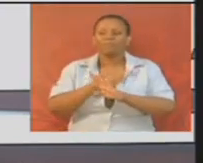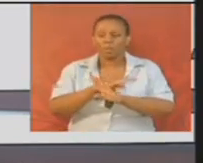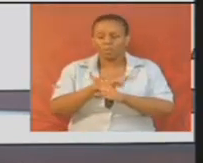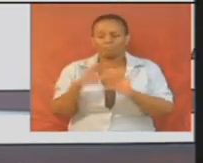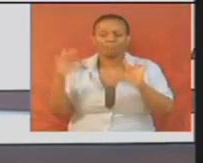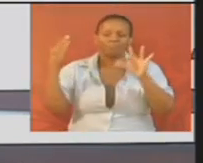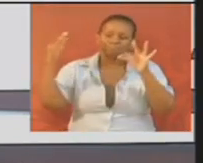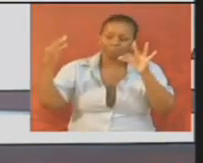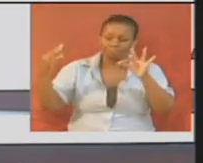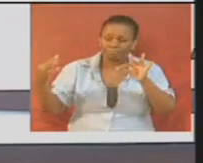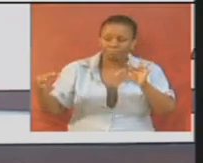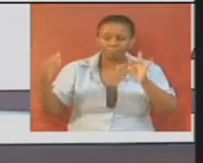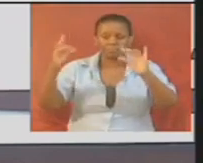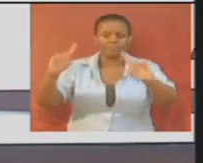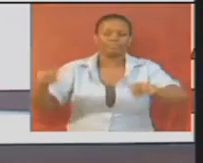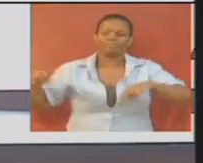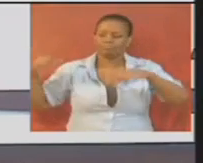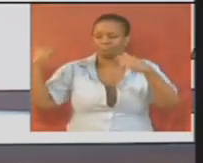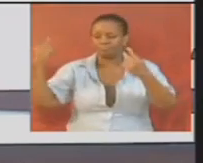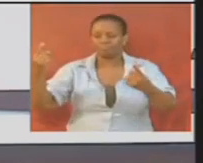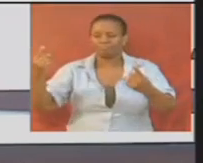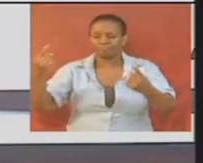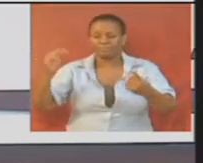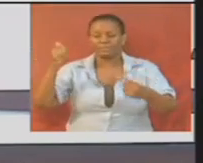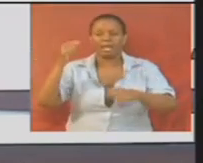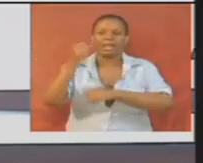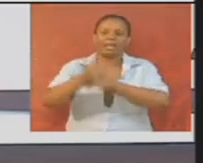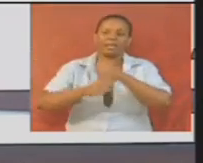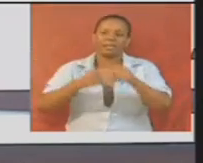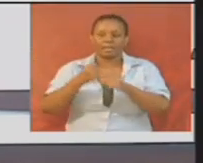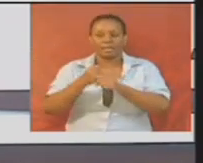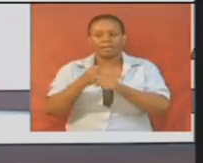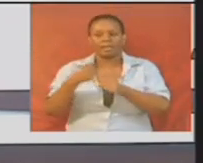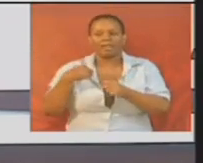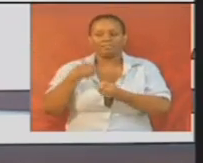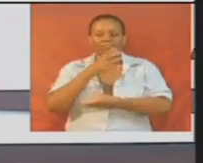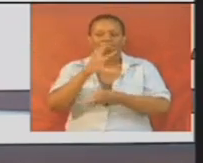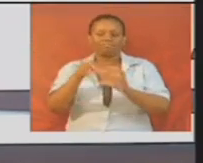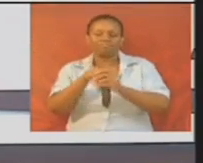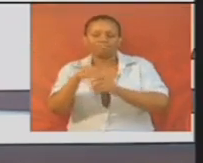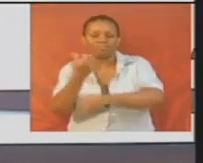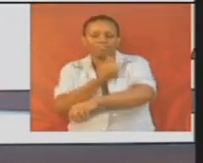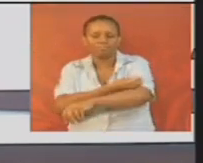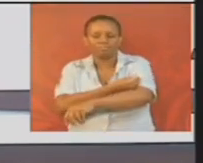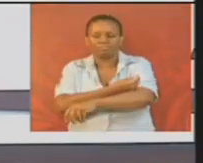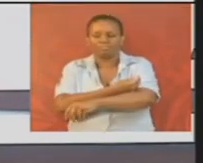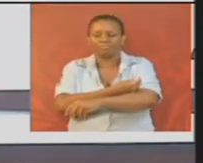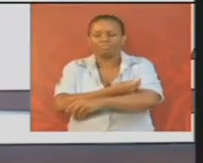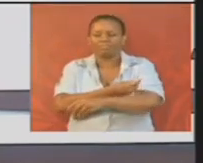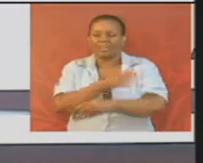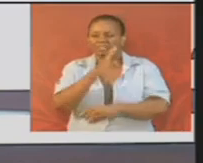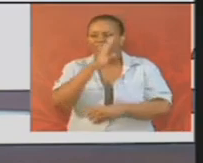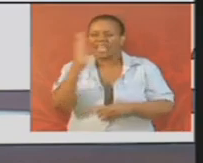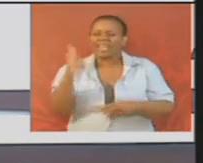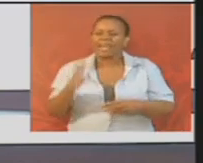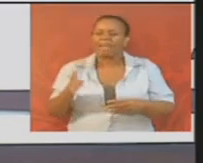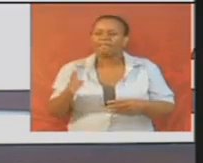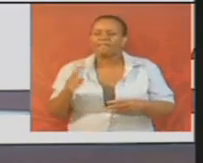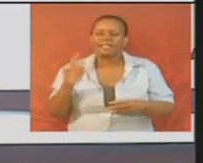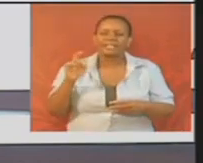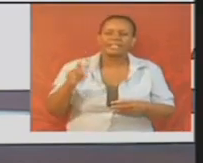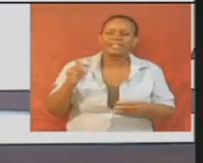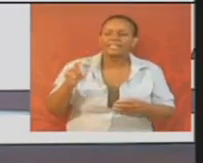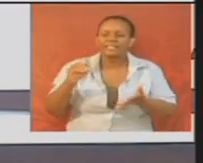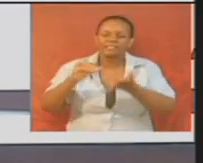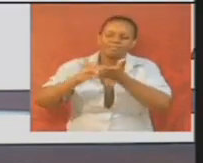over a decade and more, and have never had chance or had the need, to fill out the ISAVI form for a